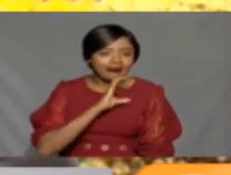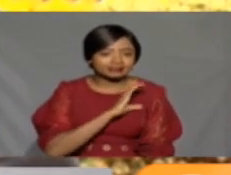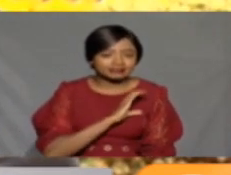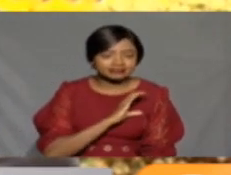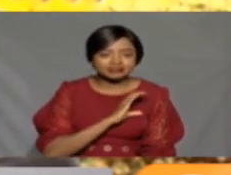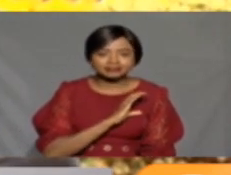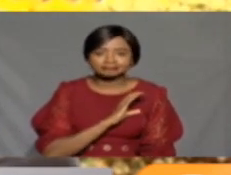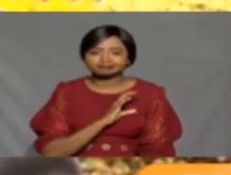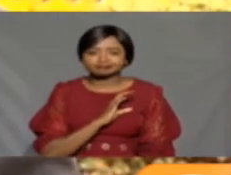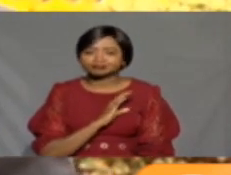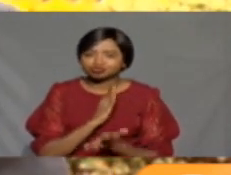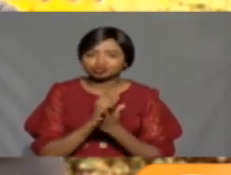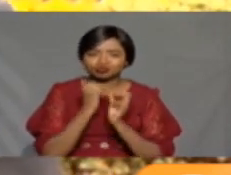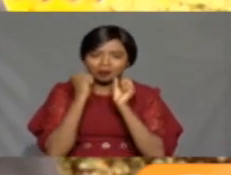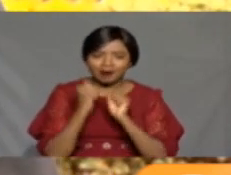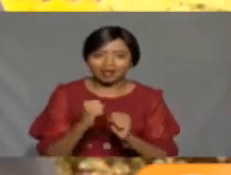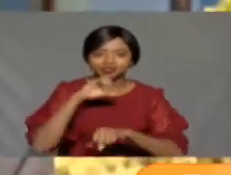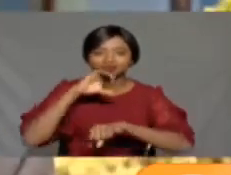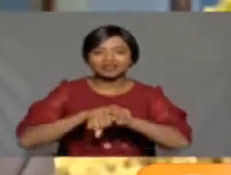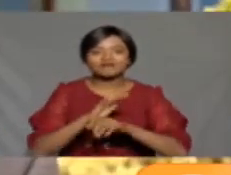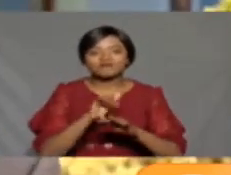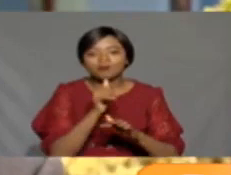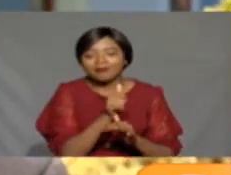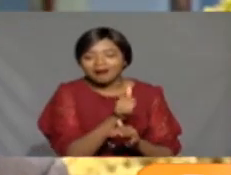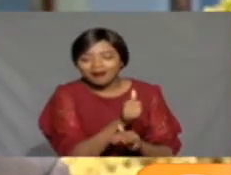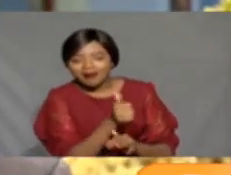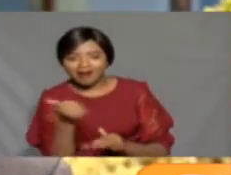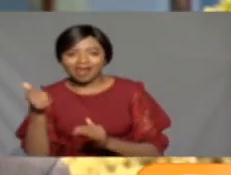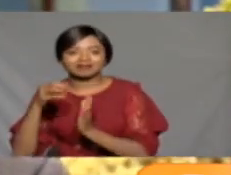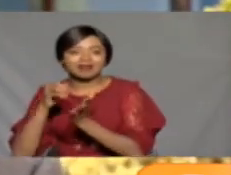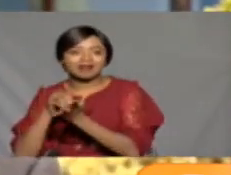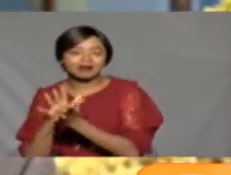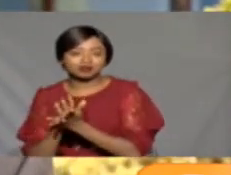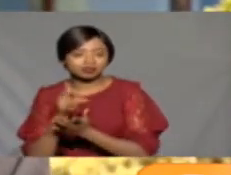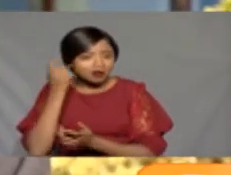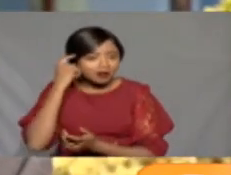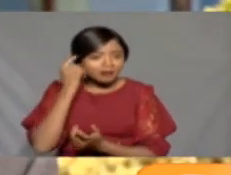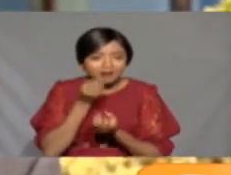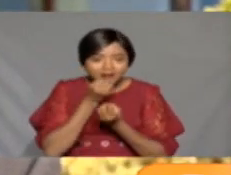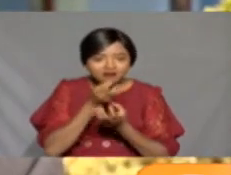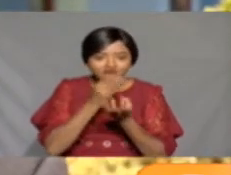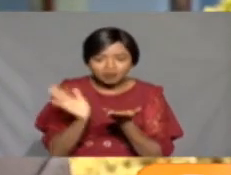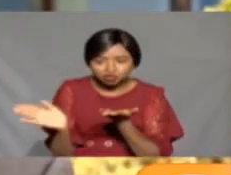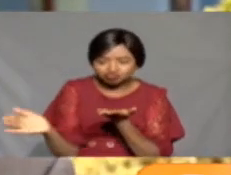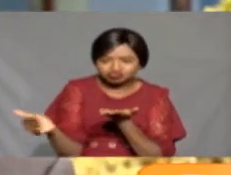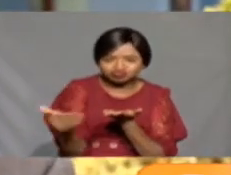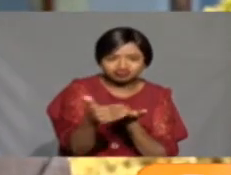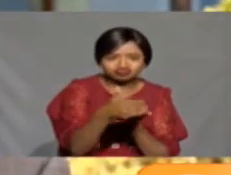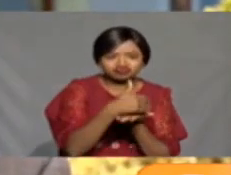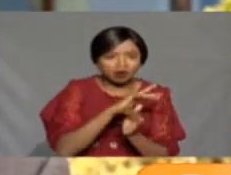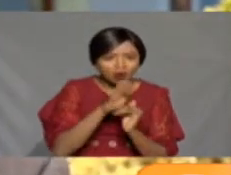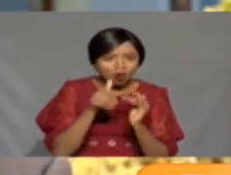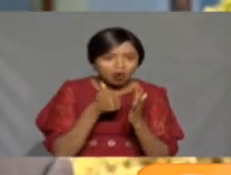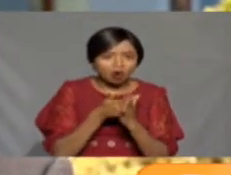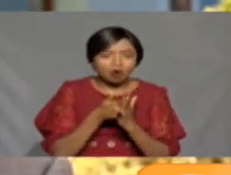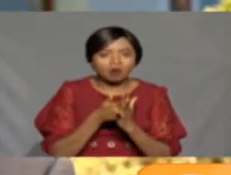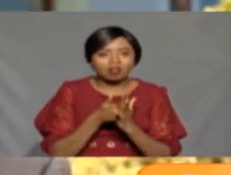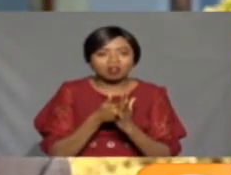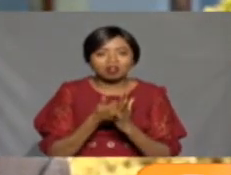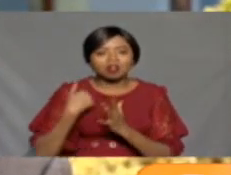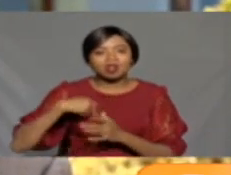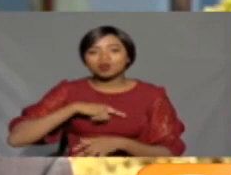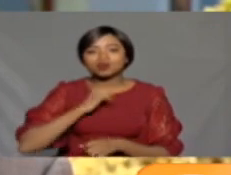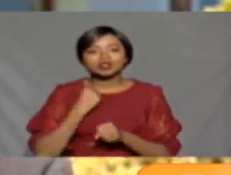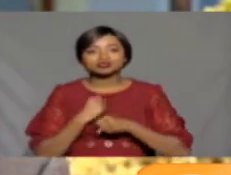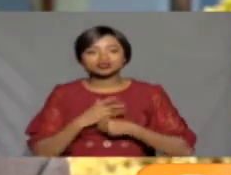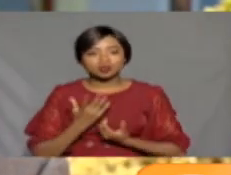not be able to get from other records. Remember, all this information that we are capturing, at the end of the day, we are going to produce